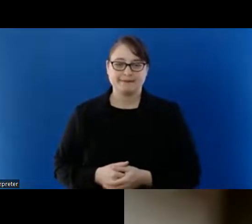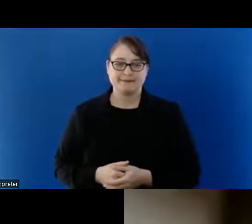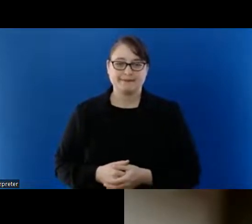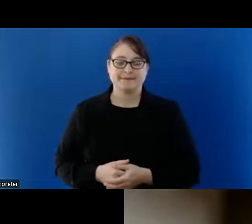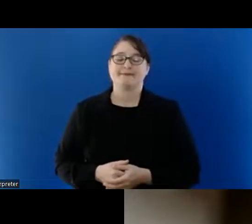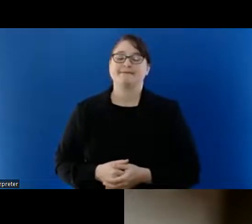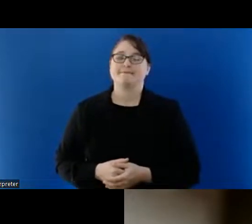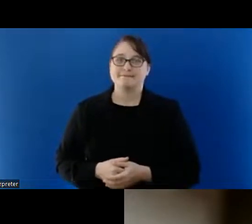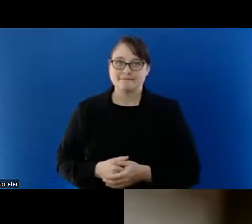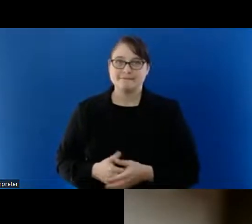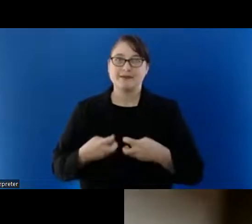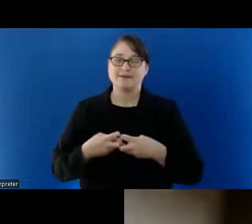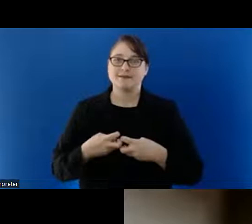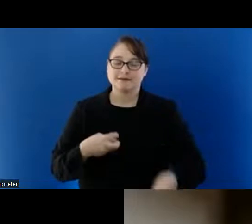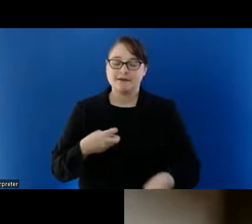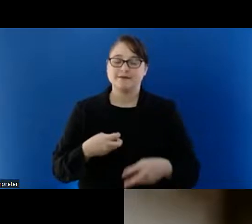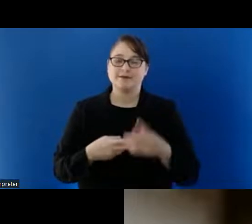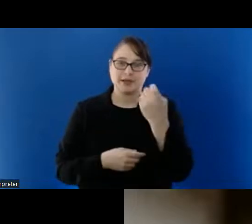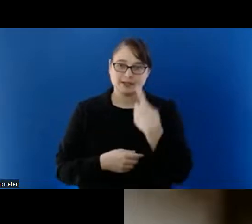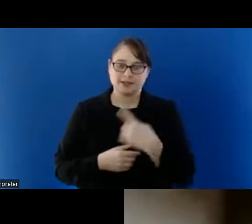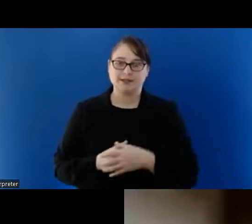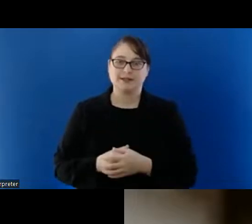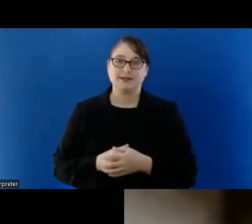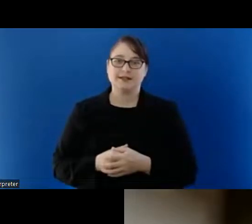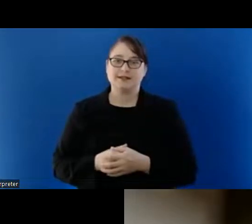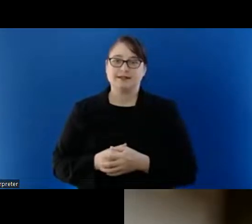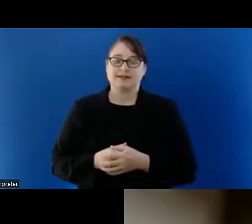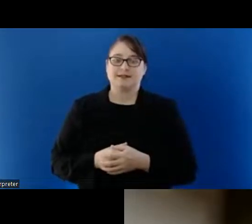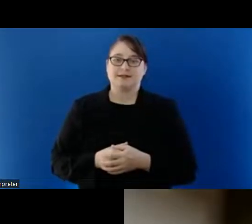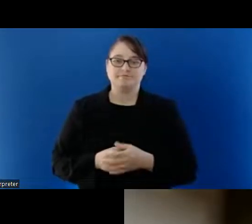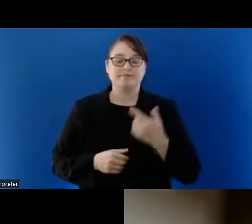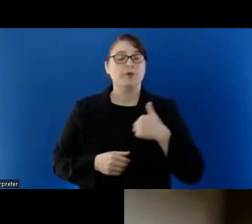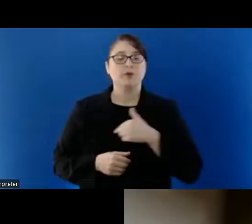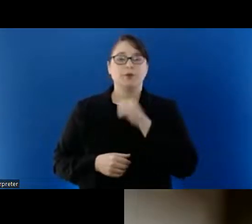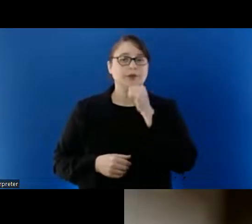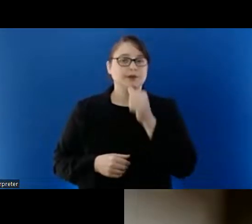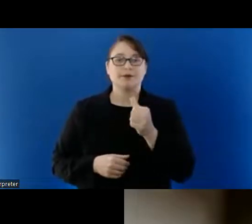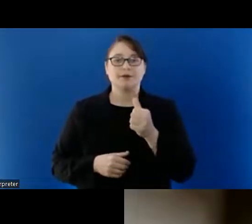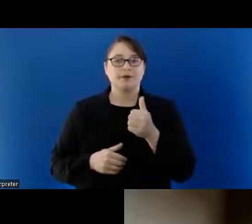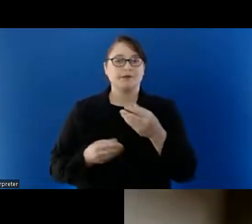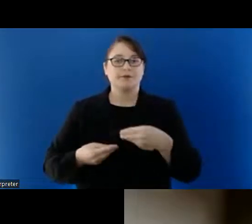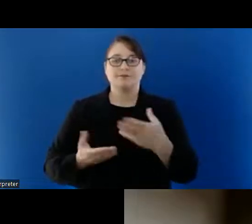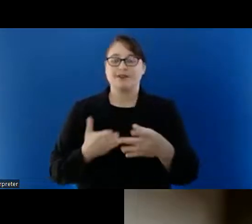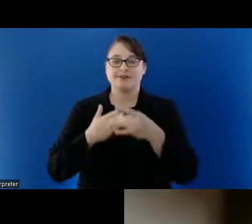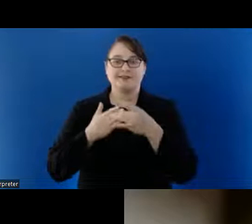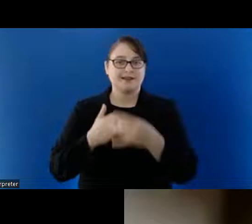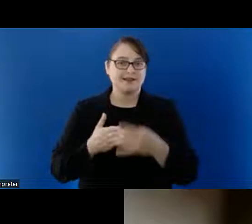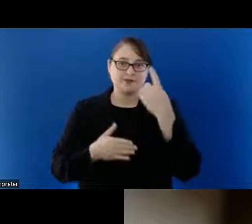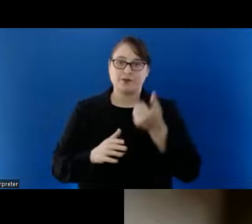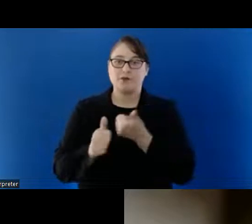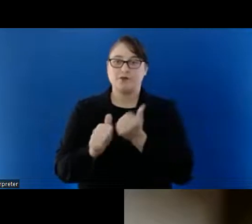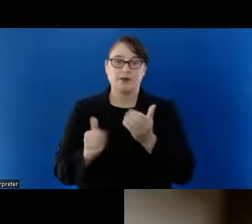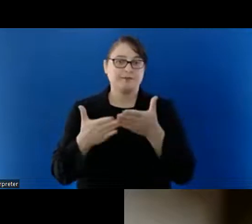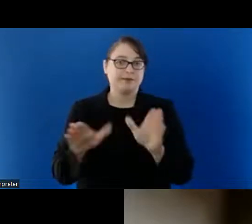That's a tough question. And I'm going to say that, we do not provide guidance of avoiding public restrooms so I would say